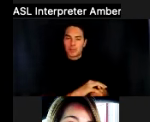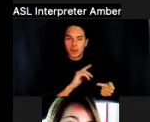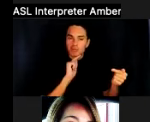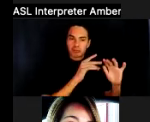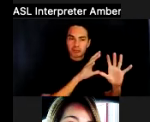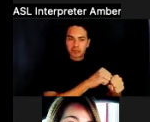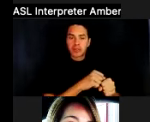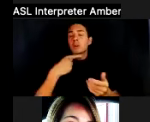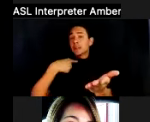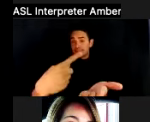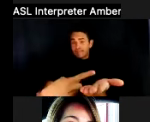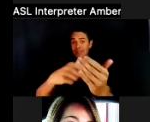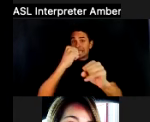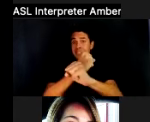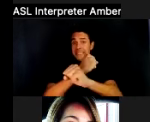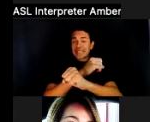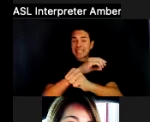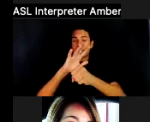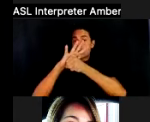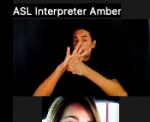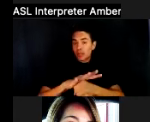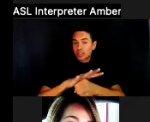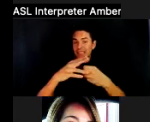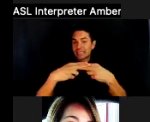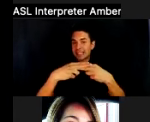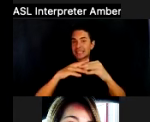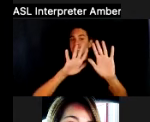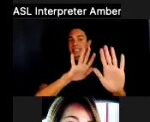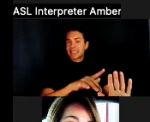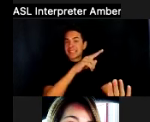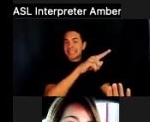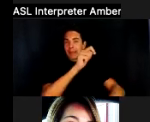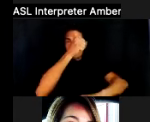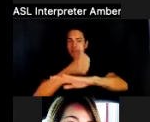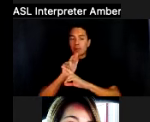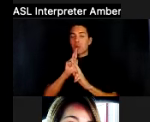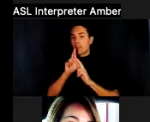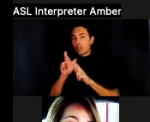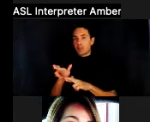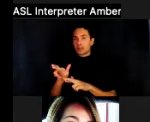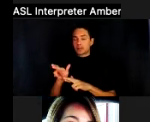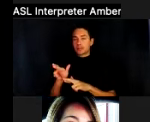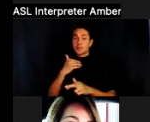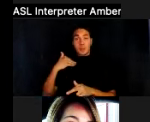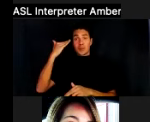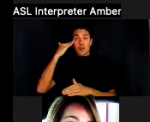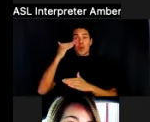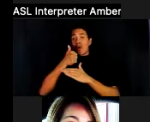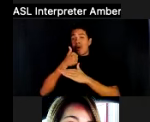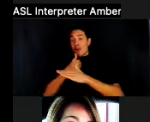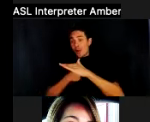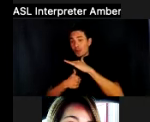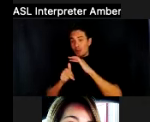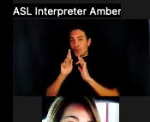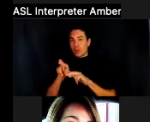about statistics in these oppression slides that this is based on reporting, right? So we know that underreporting is an issue when it comes